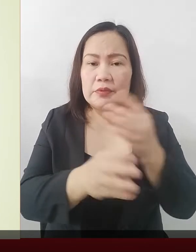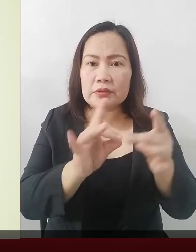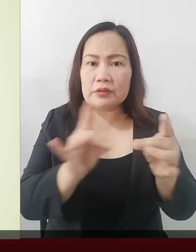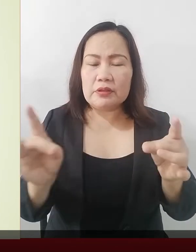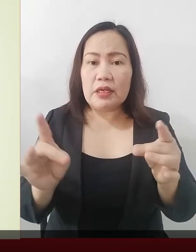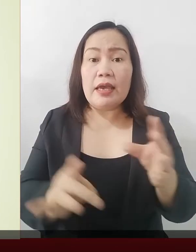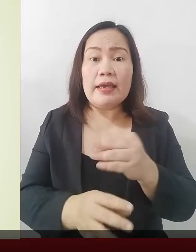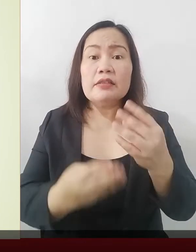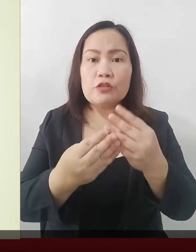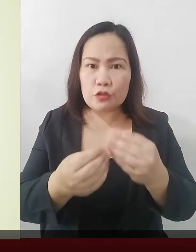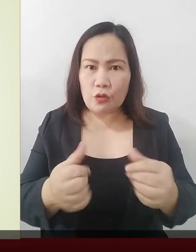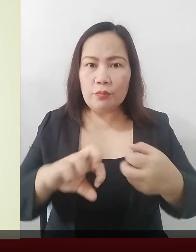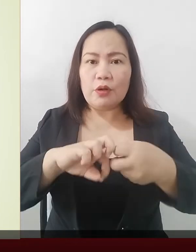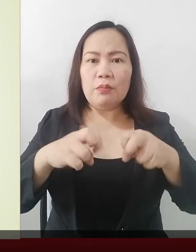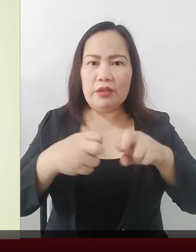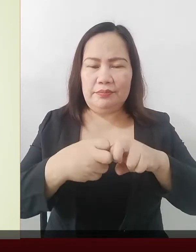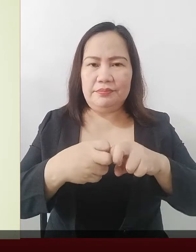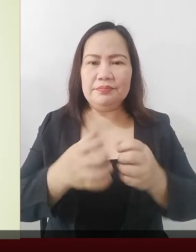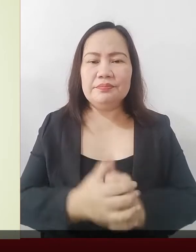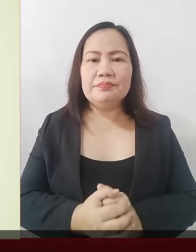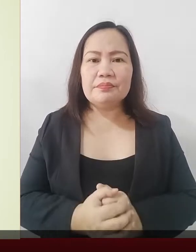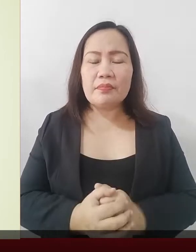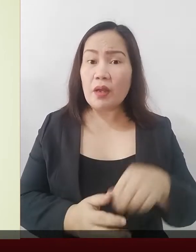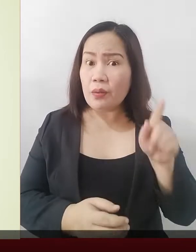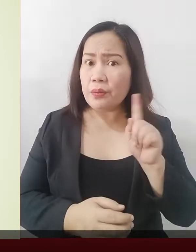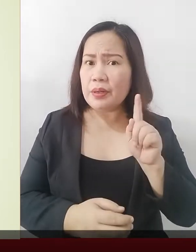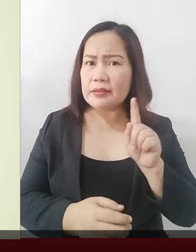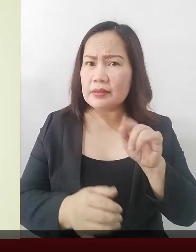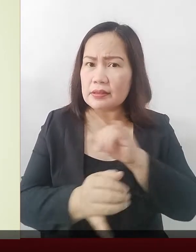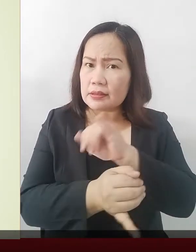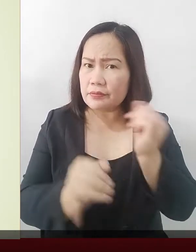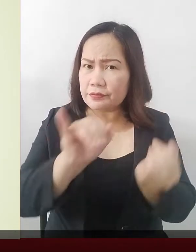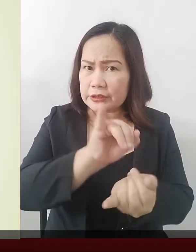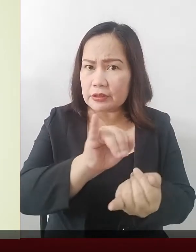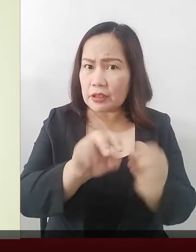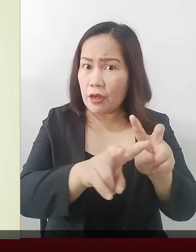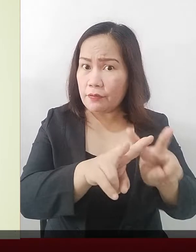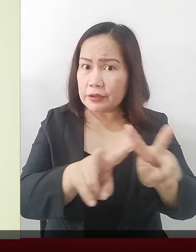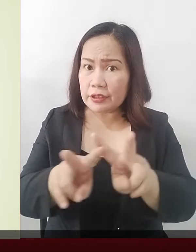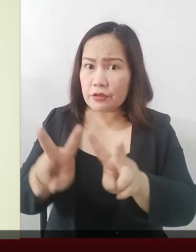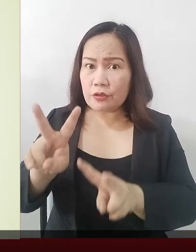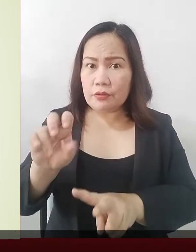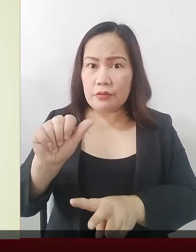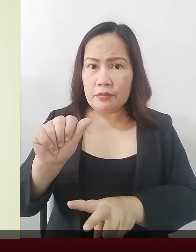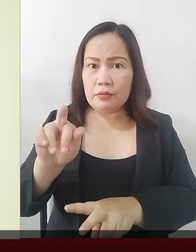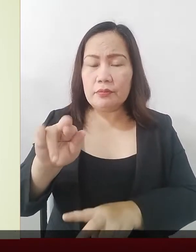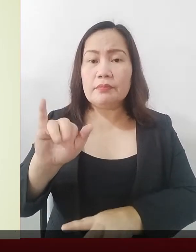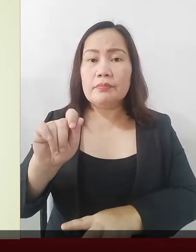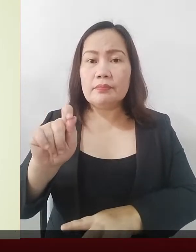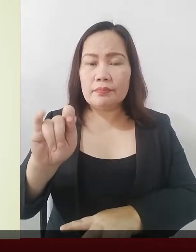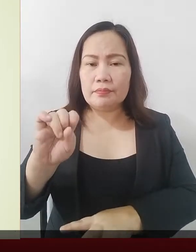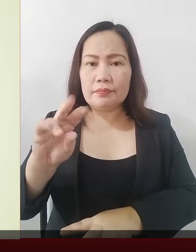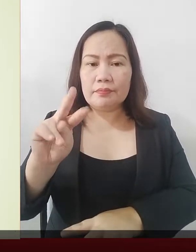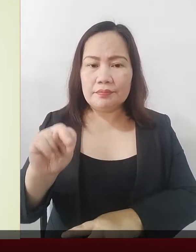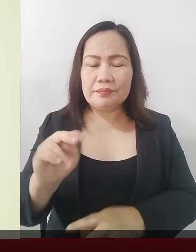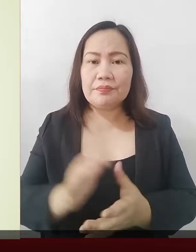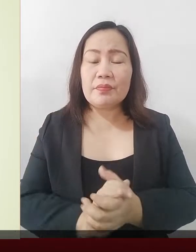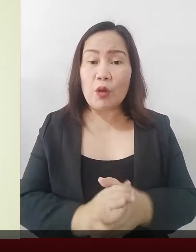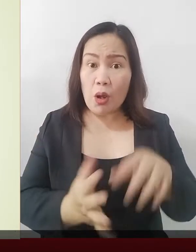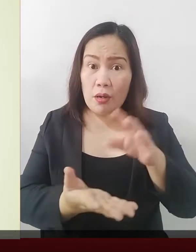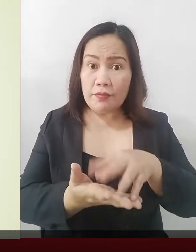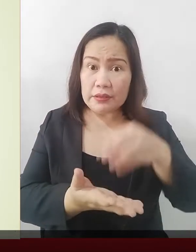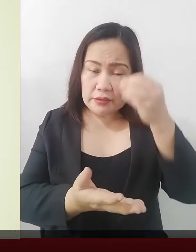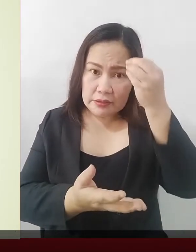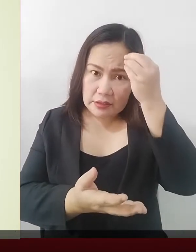involving inverse variation. What is an inverse variation? To have